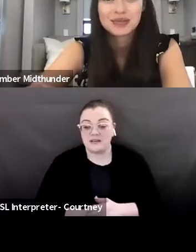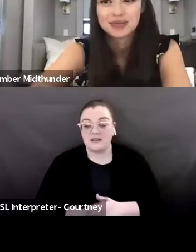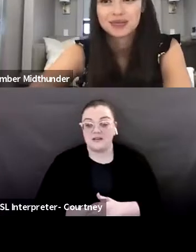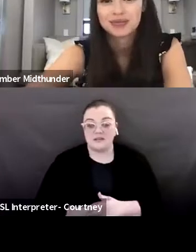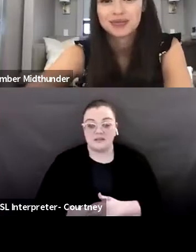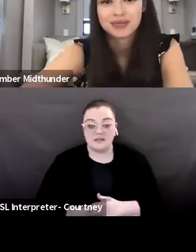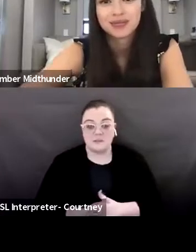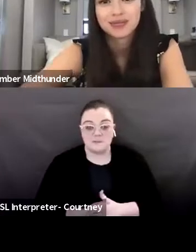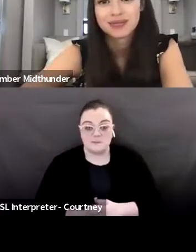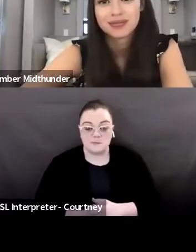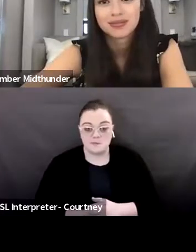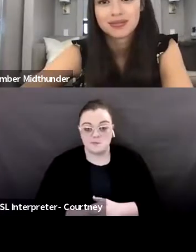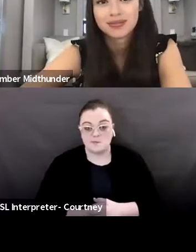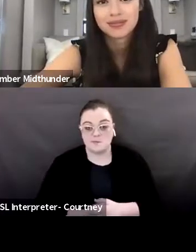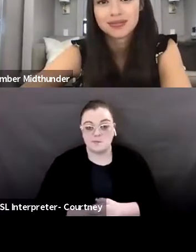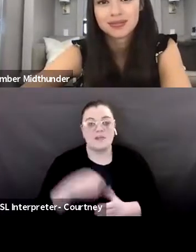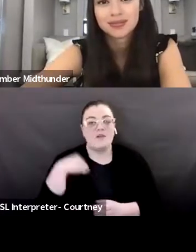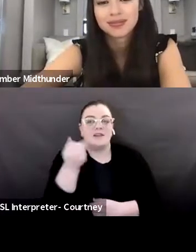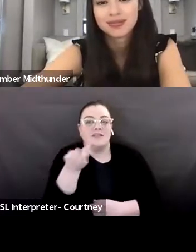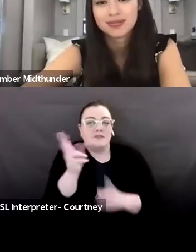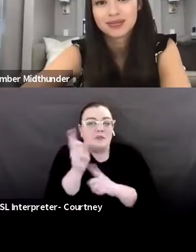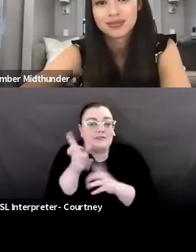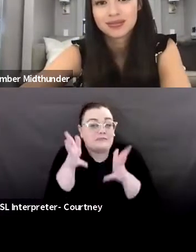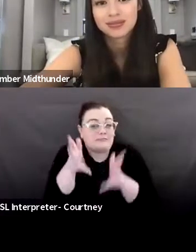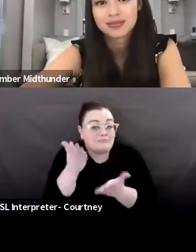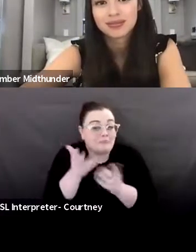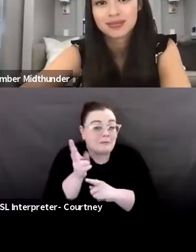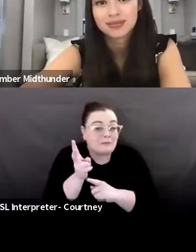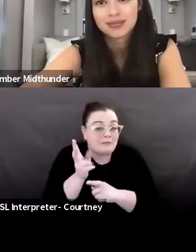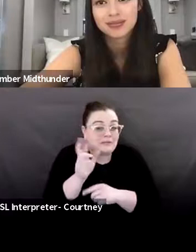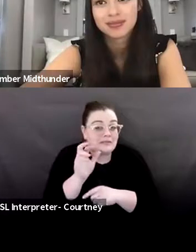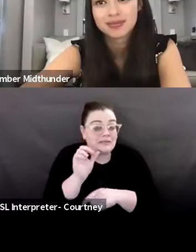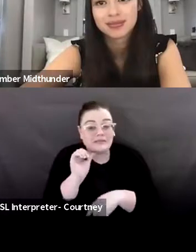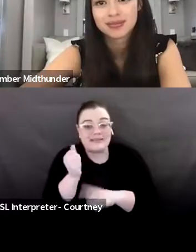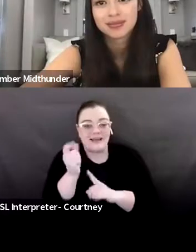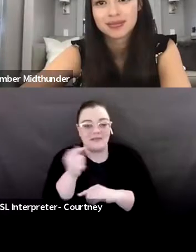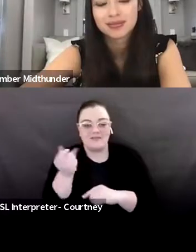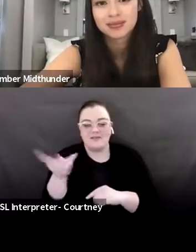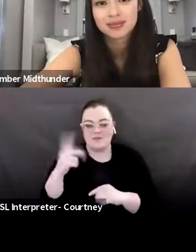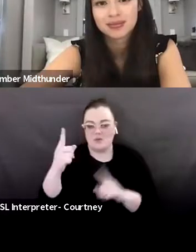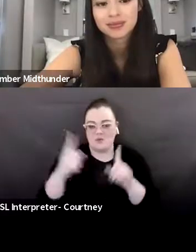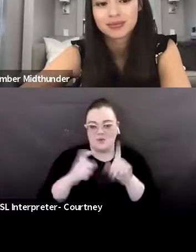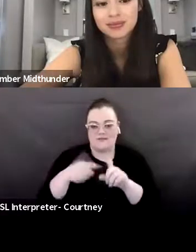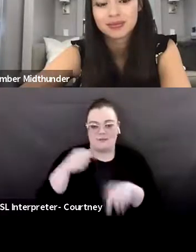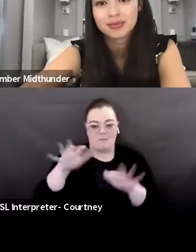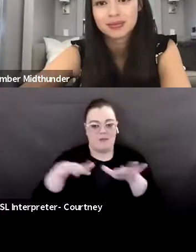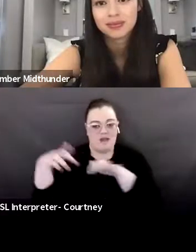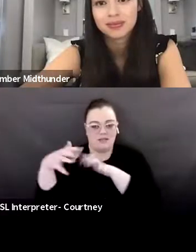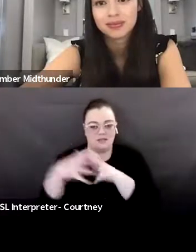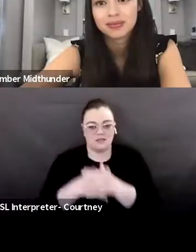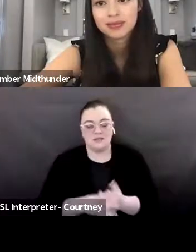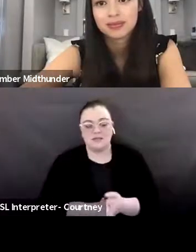This is so wonderful. We have a few more minutes left, about maybe 10 minutes, and we have some questions from the audience. And so